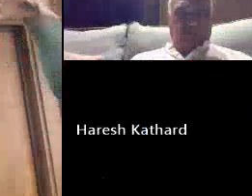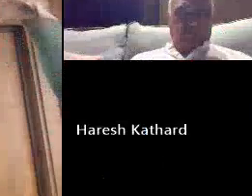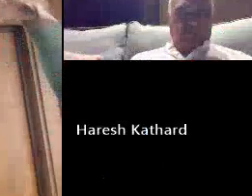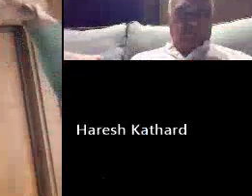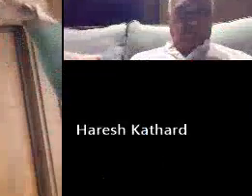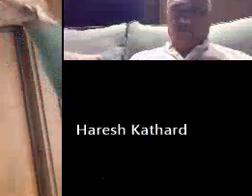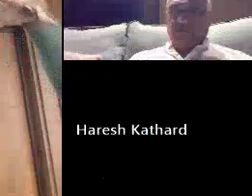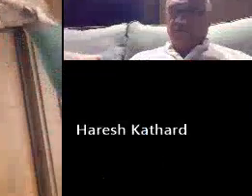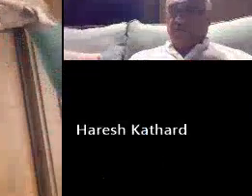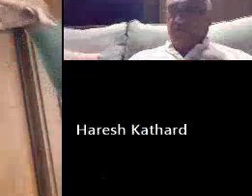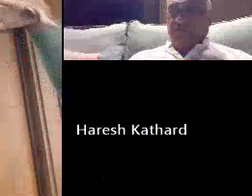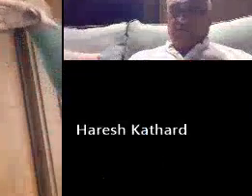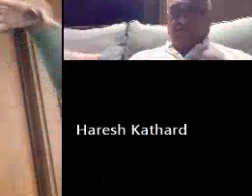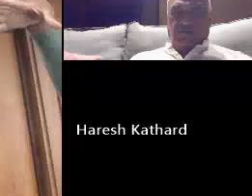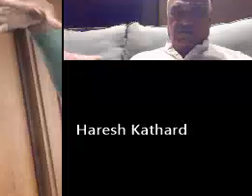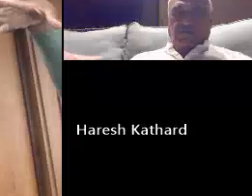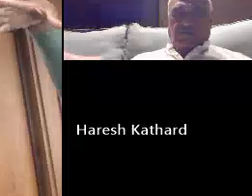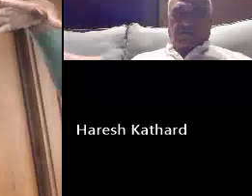ran